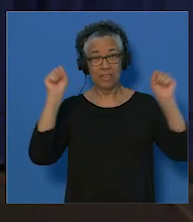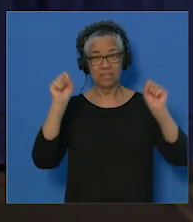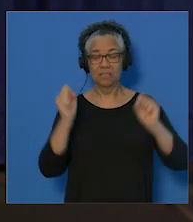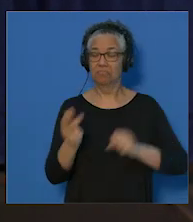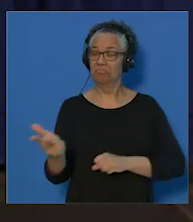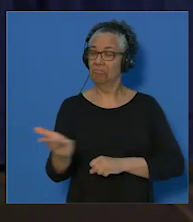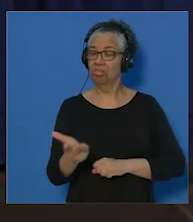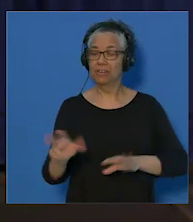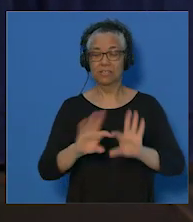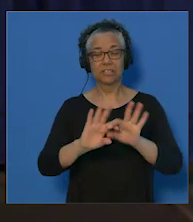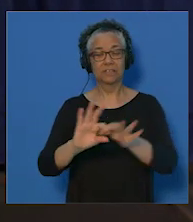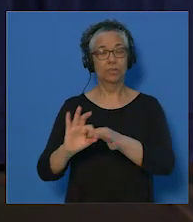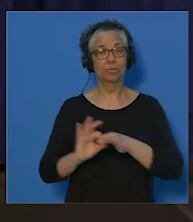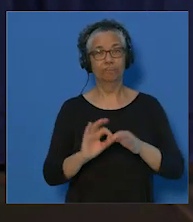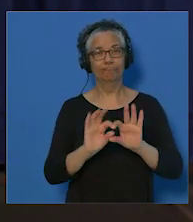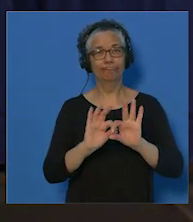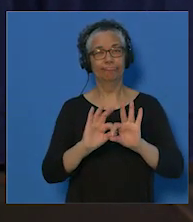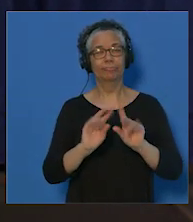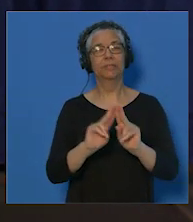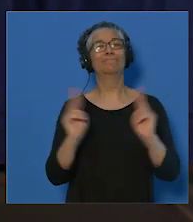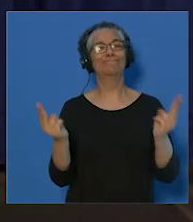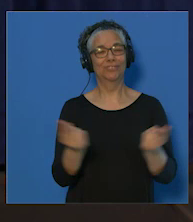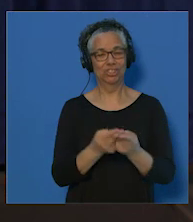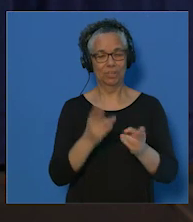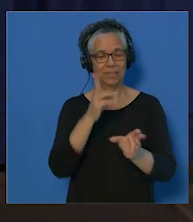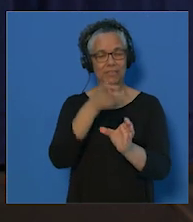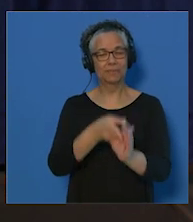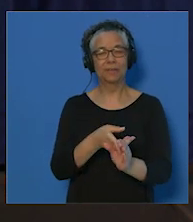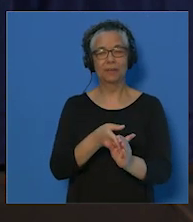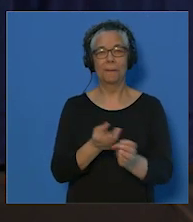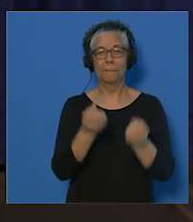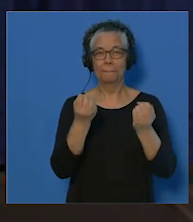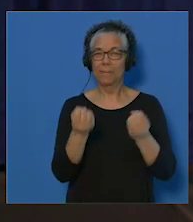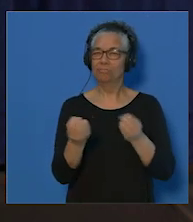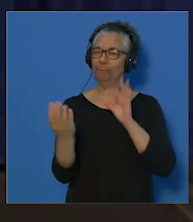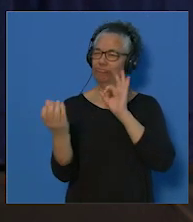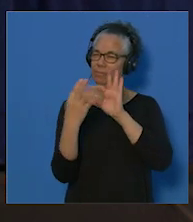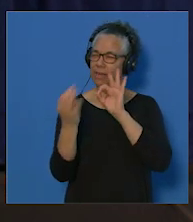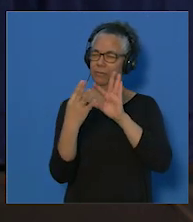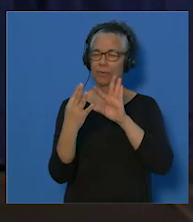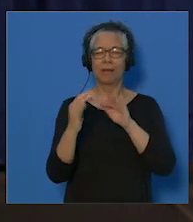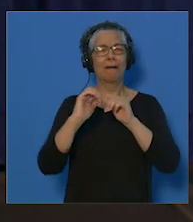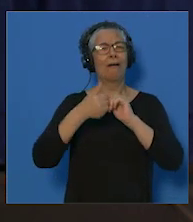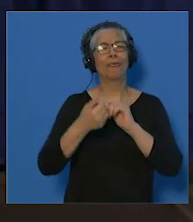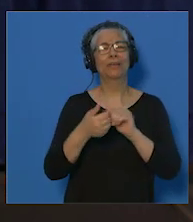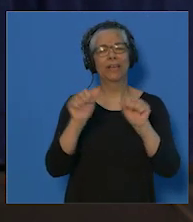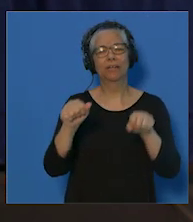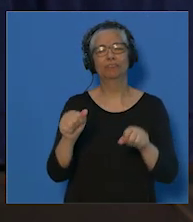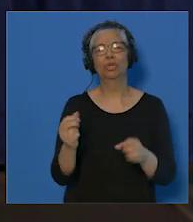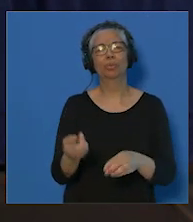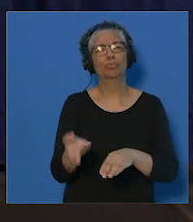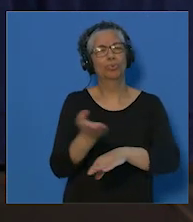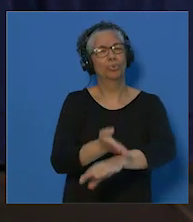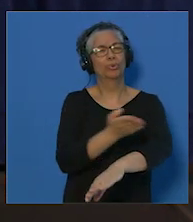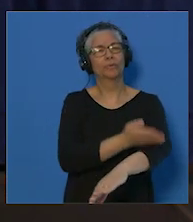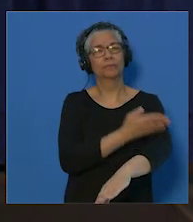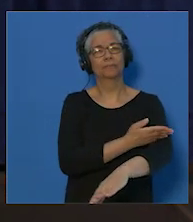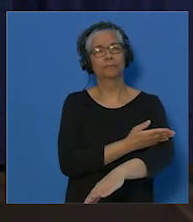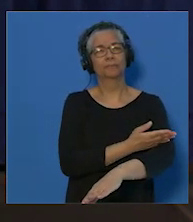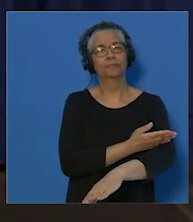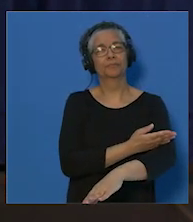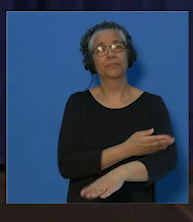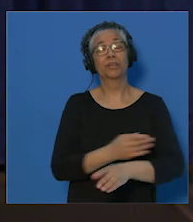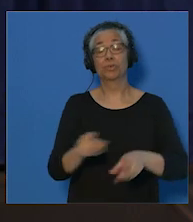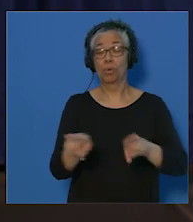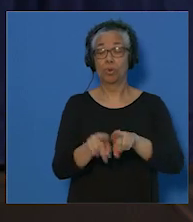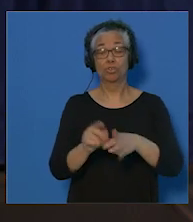participated. There was much exchange, including comments, feedback on the draft plan, and recommendations for improvement. The components of the draft plan were also